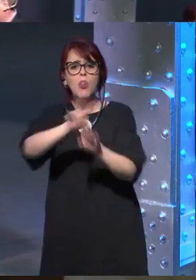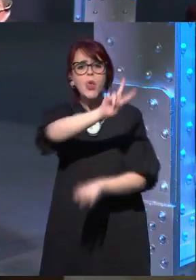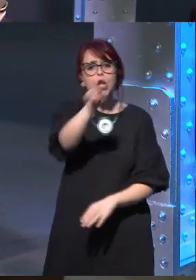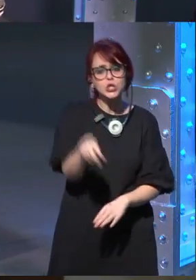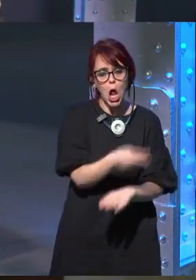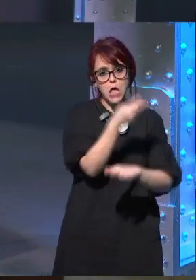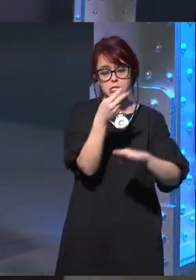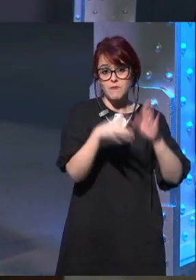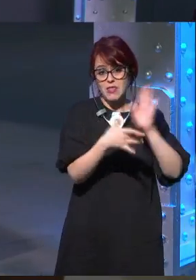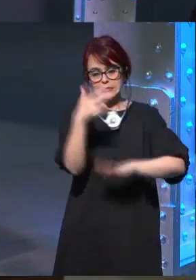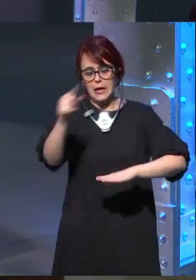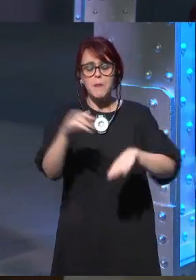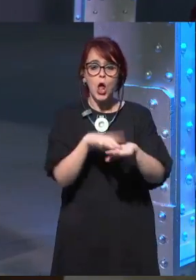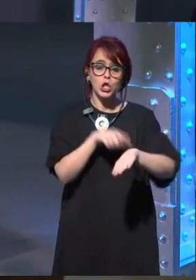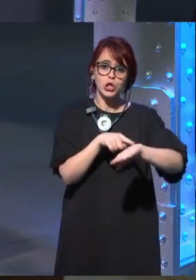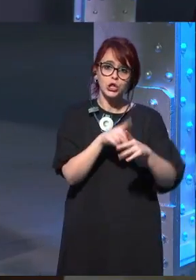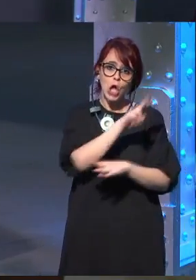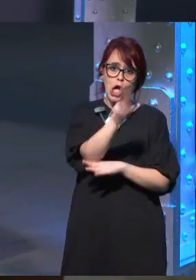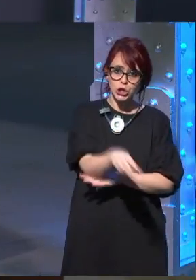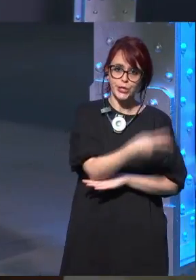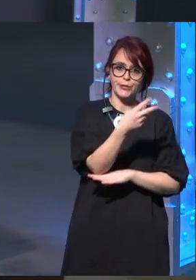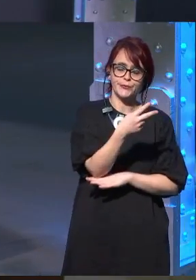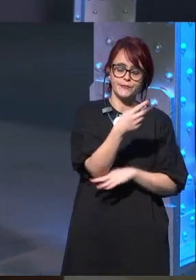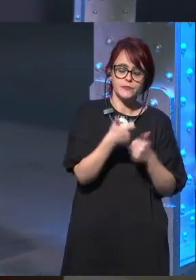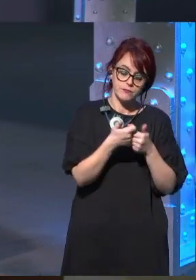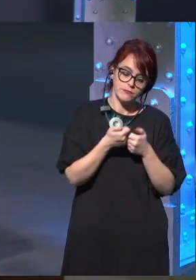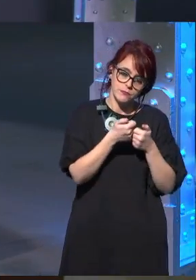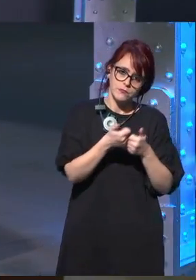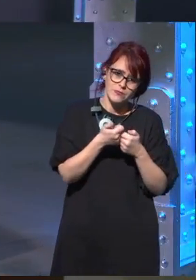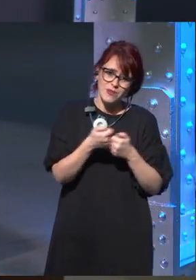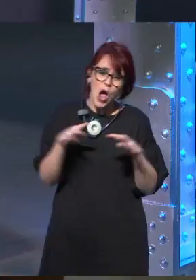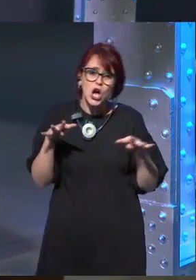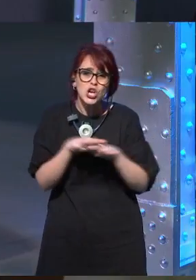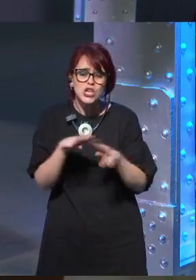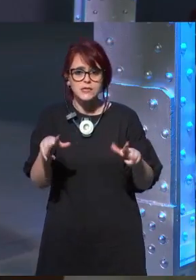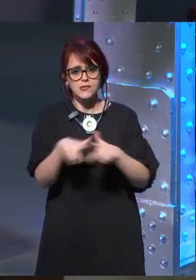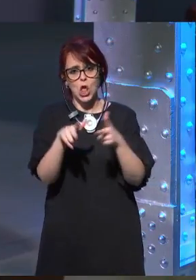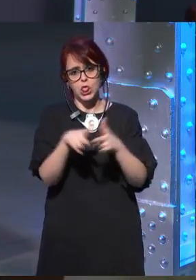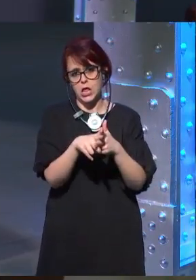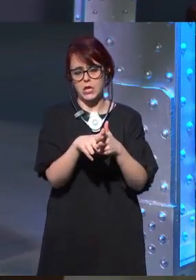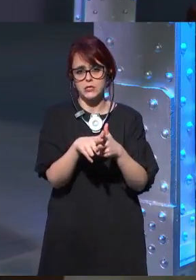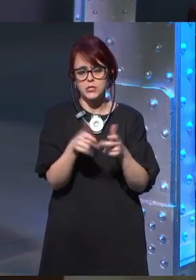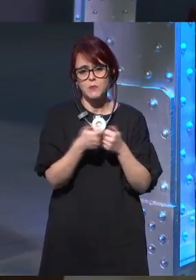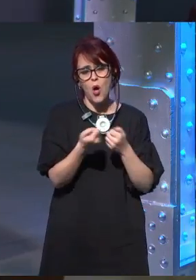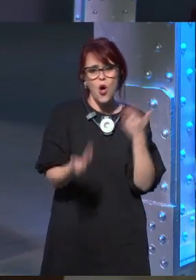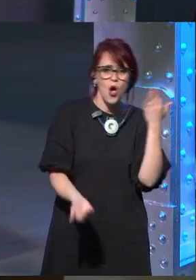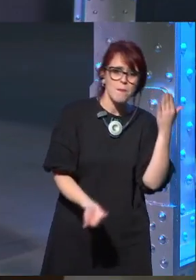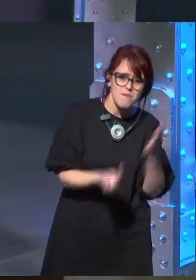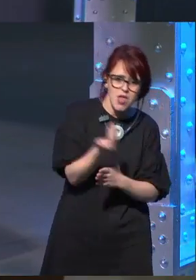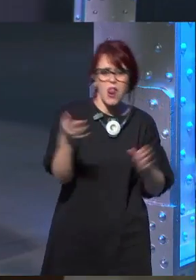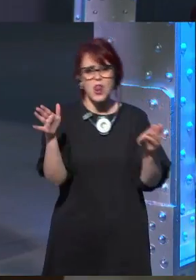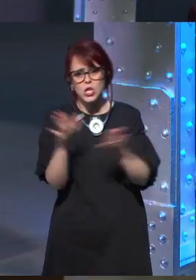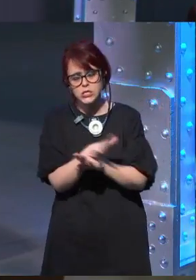Did he leave? All right. So everybody remember the alarm clock conversation? That was me. 2 hours every night, every morning, regardless.